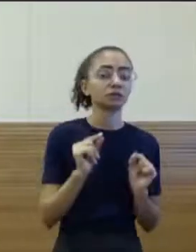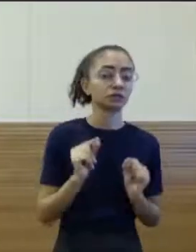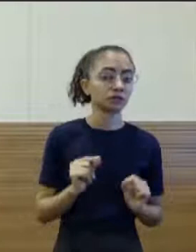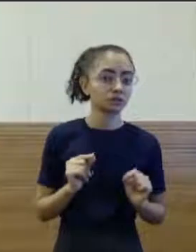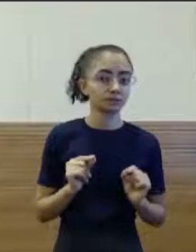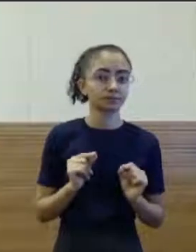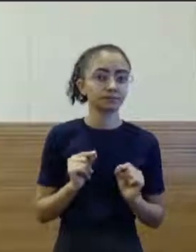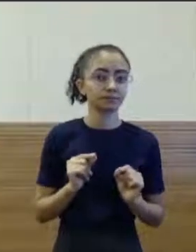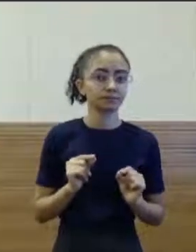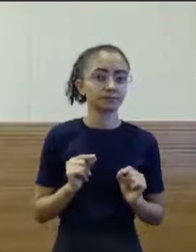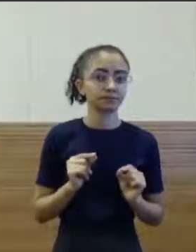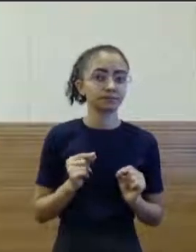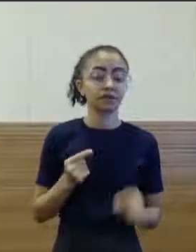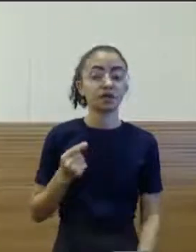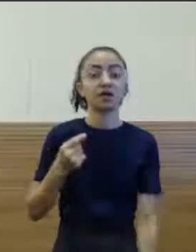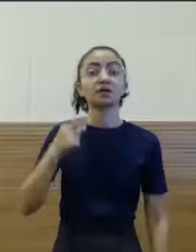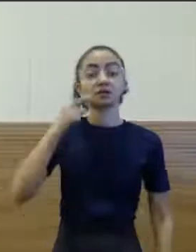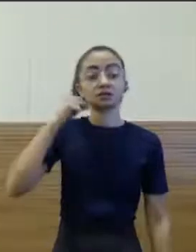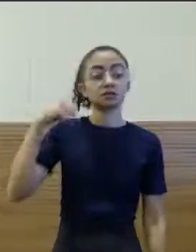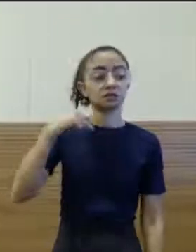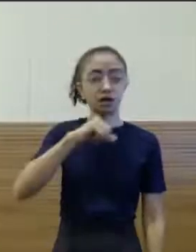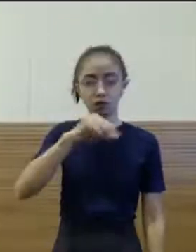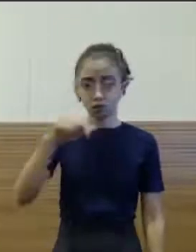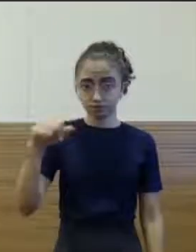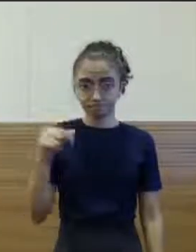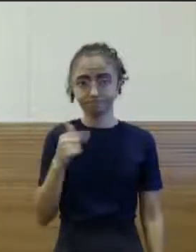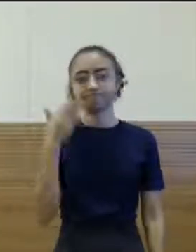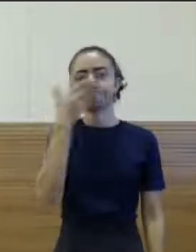we can see sugar and salt.